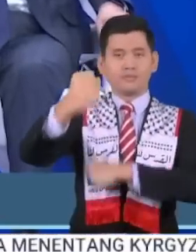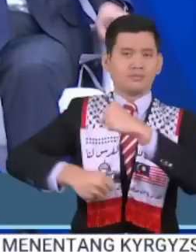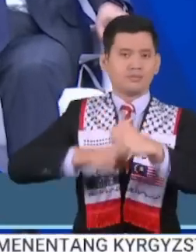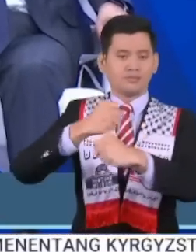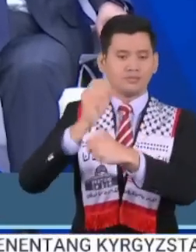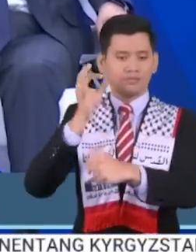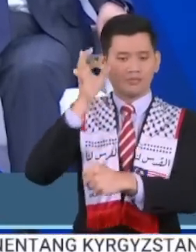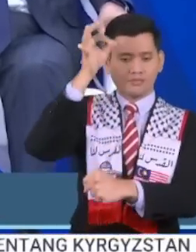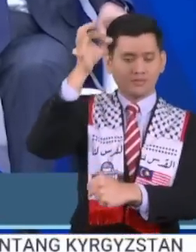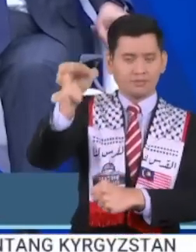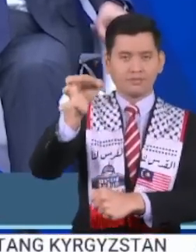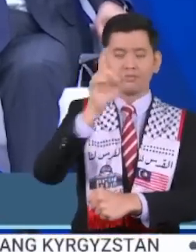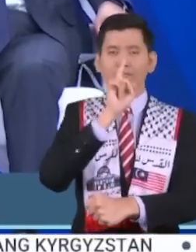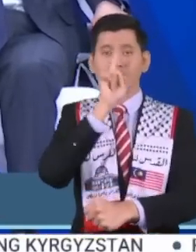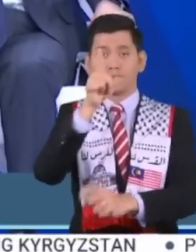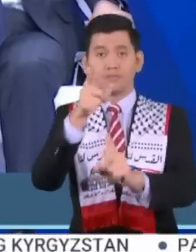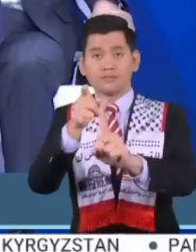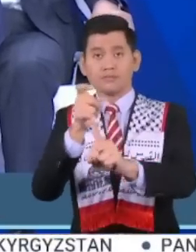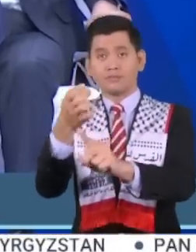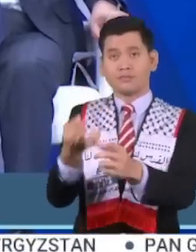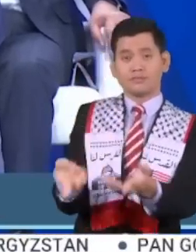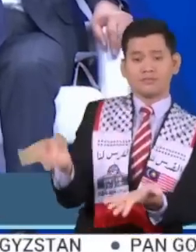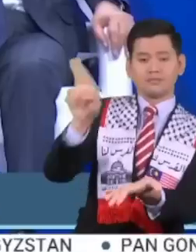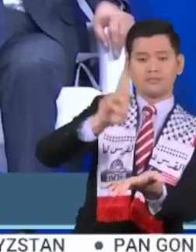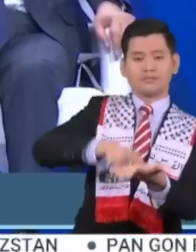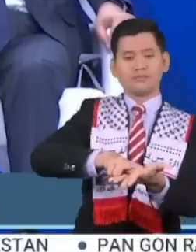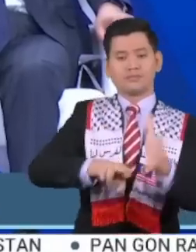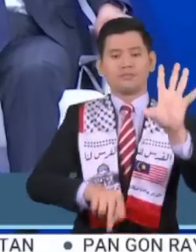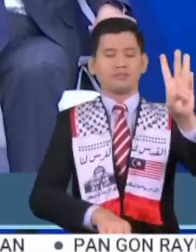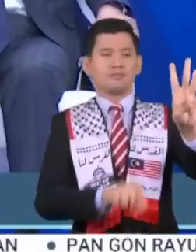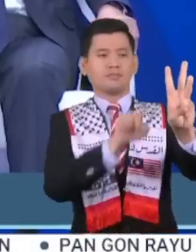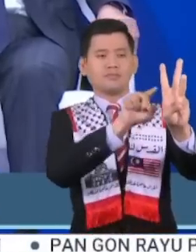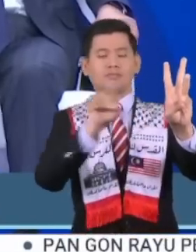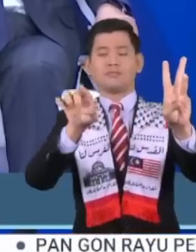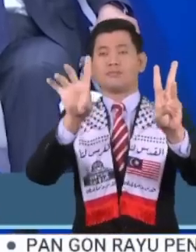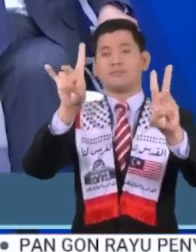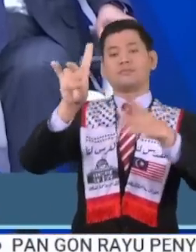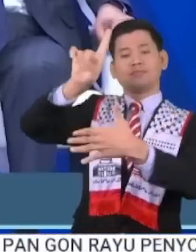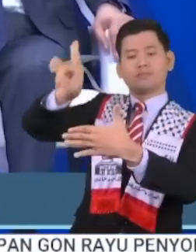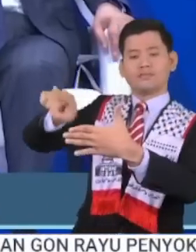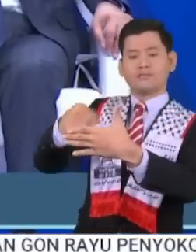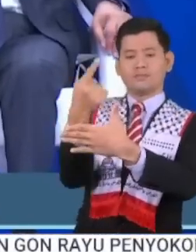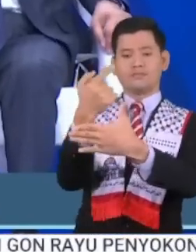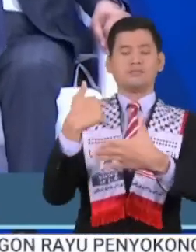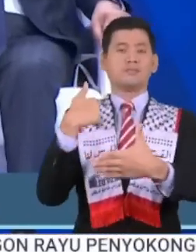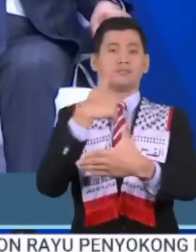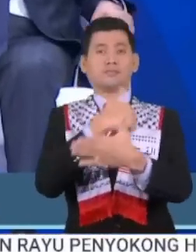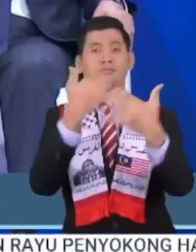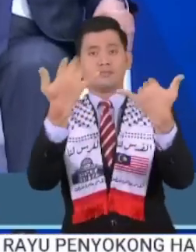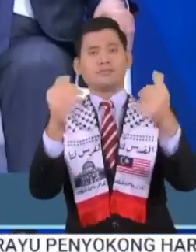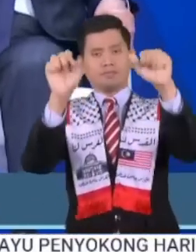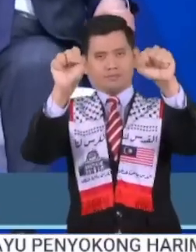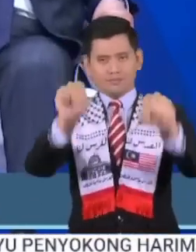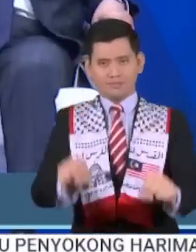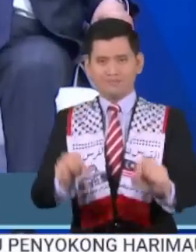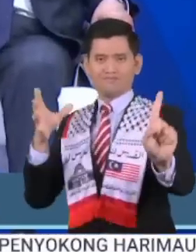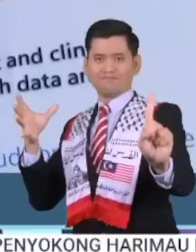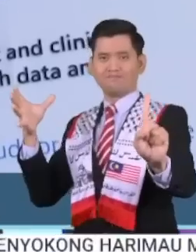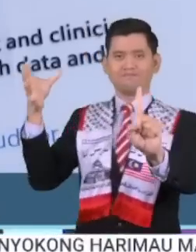ambitious, and I think based on the track record in the last 6-7 months we can achieve